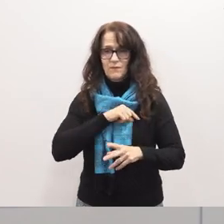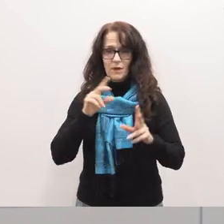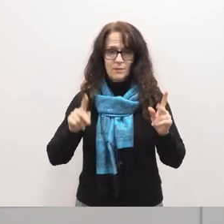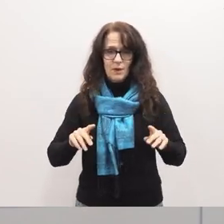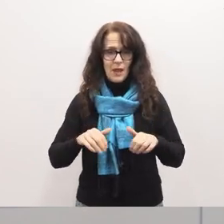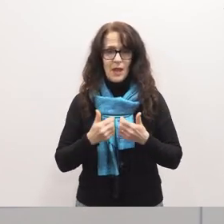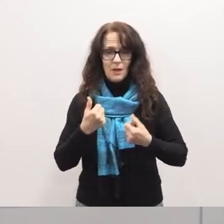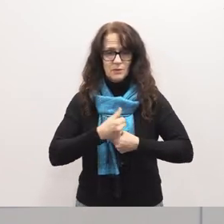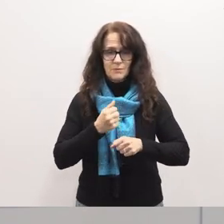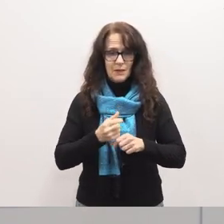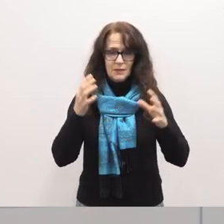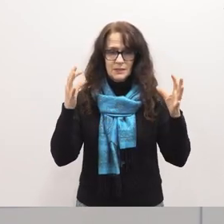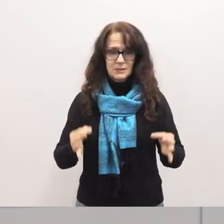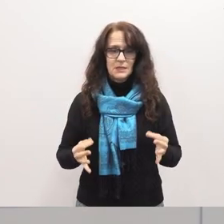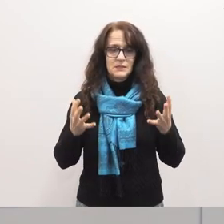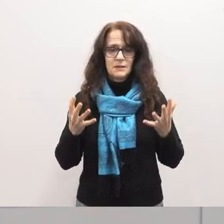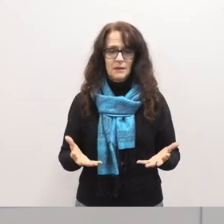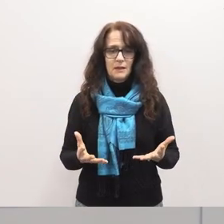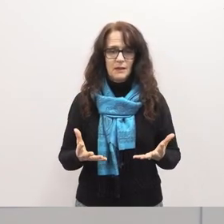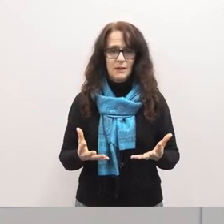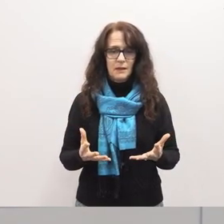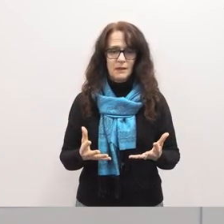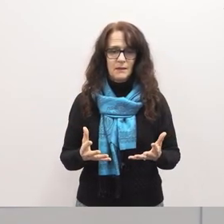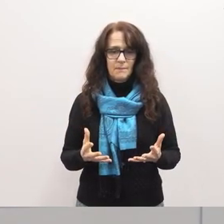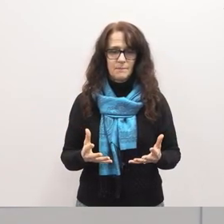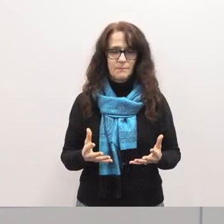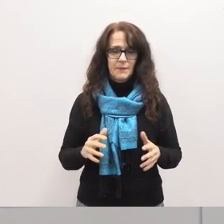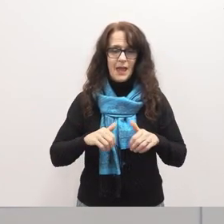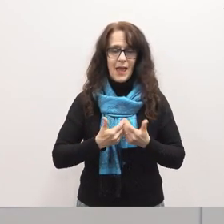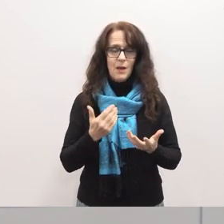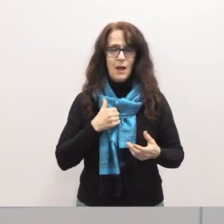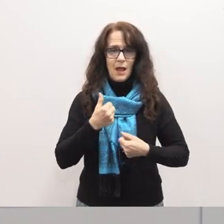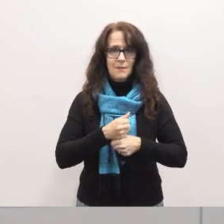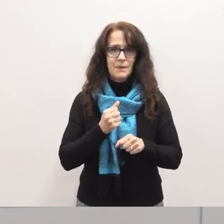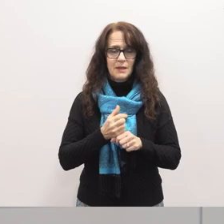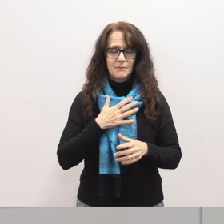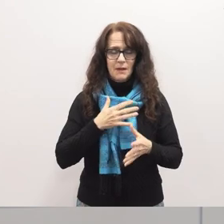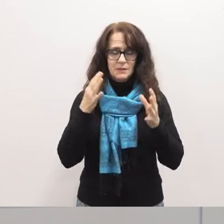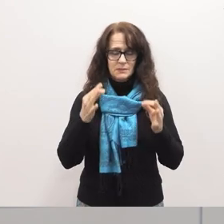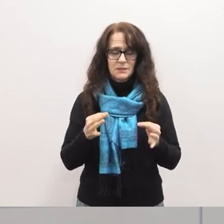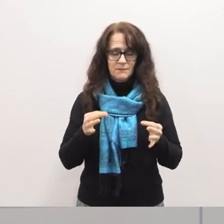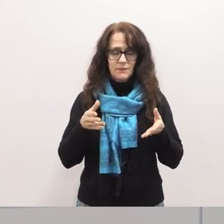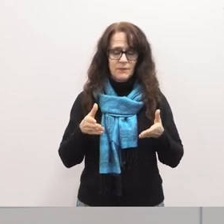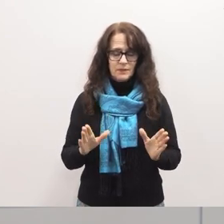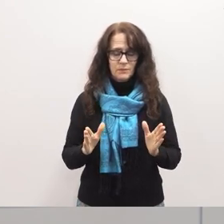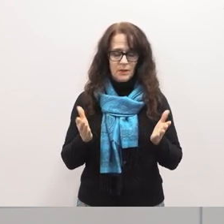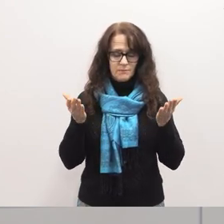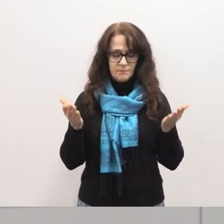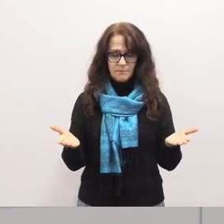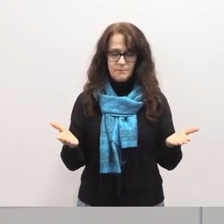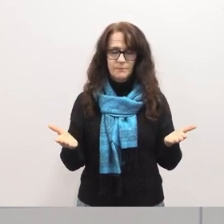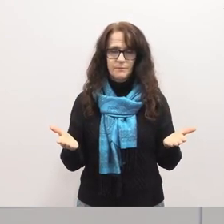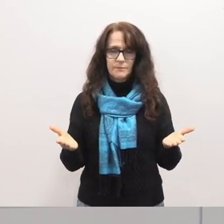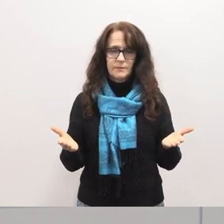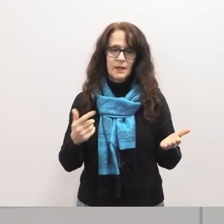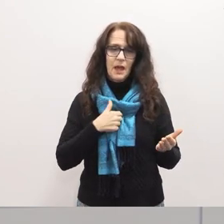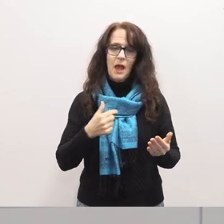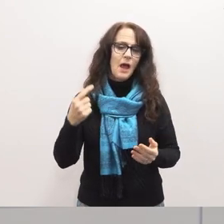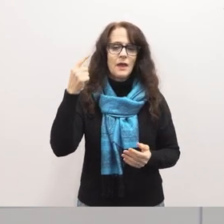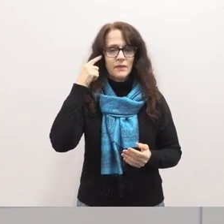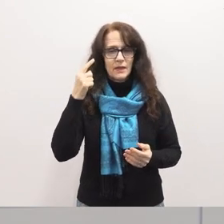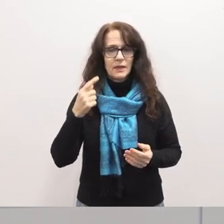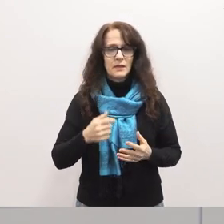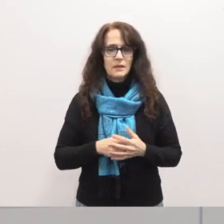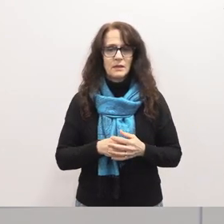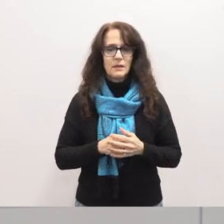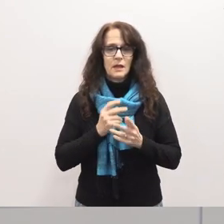do you make a decision? Well, the way that I make my decision in this matter is that I think that after